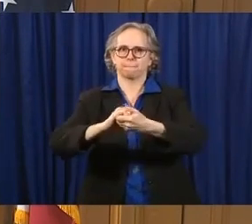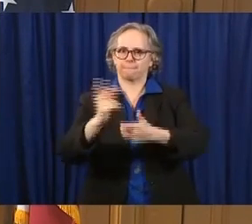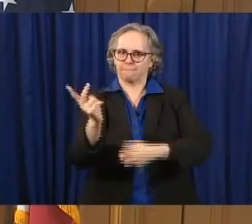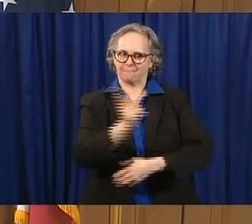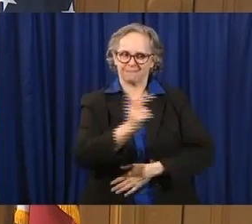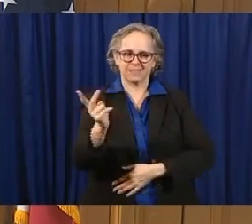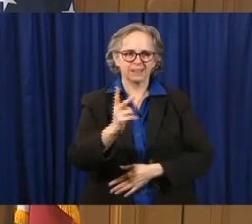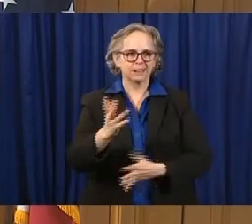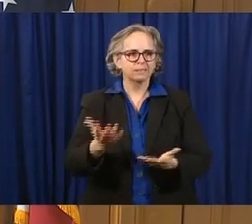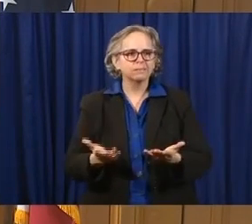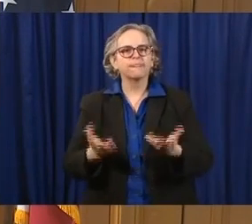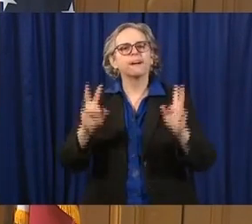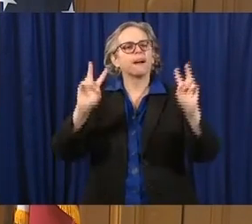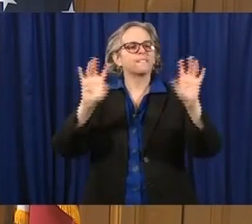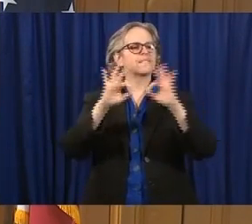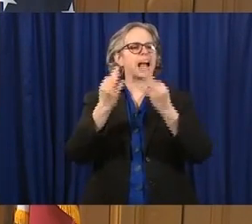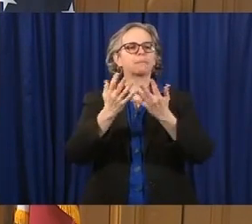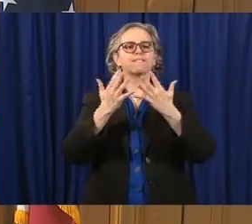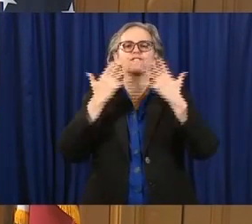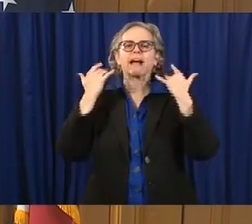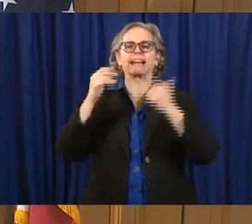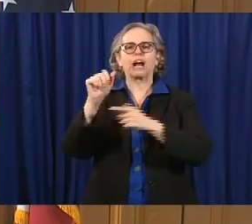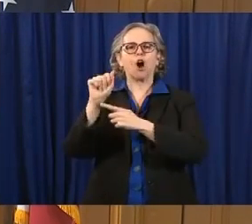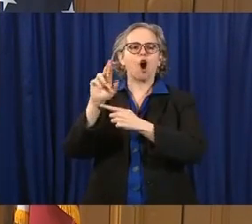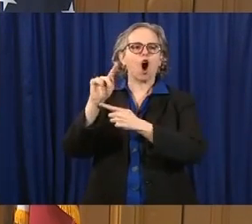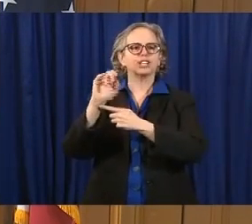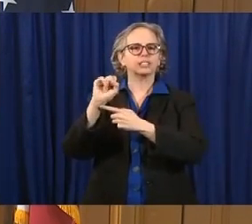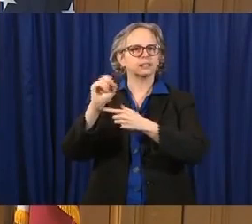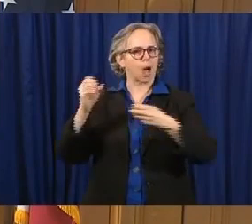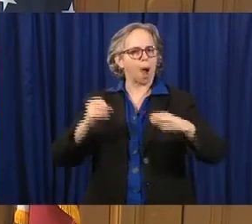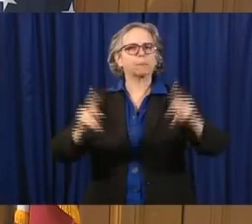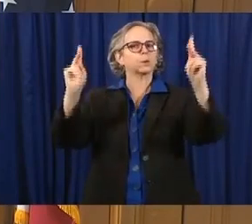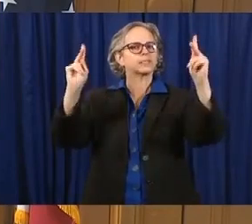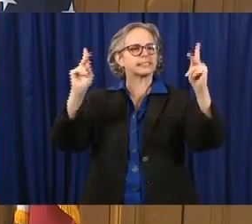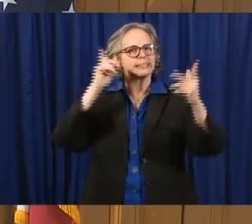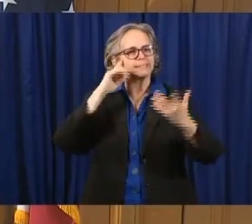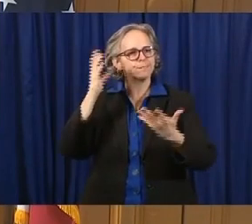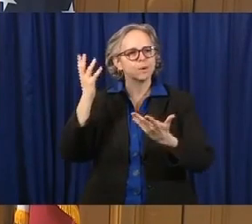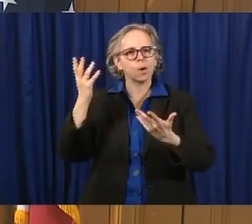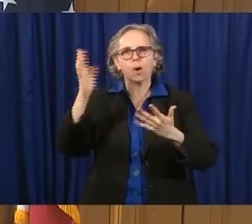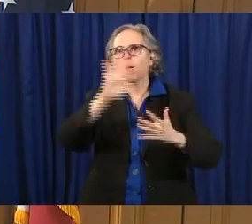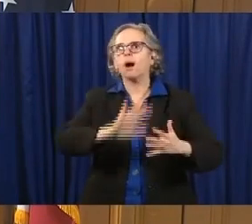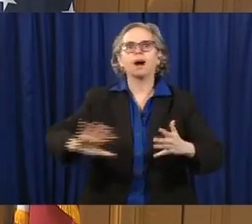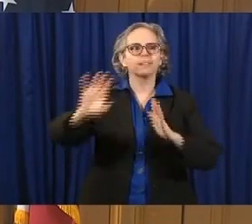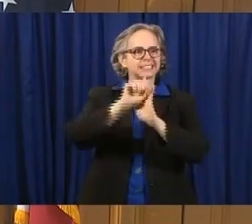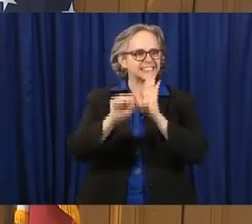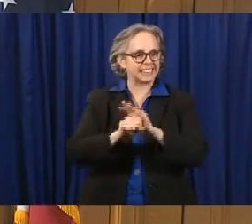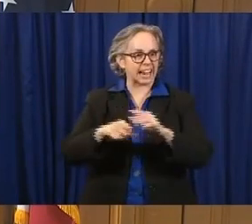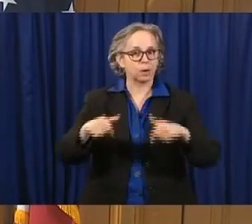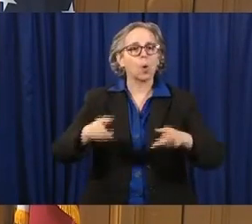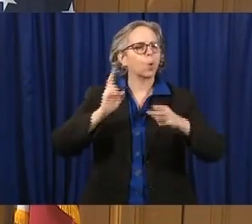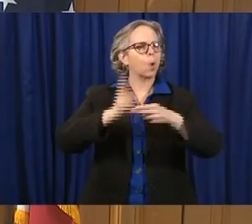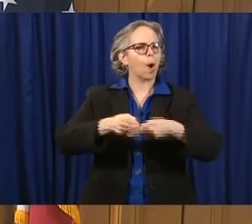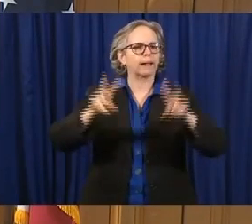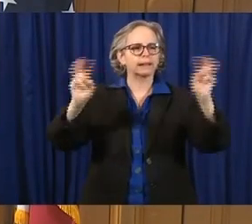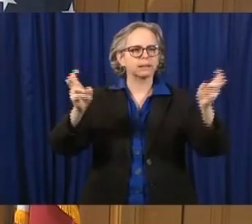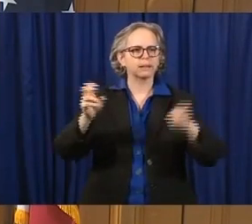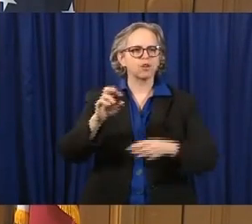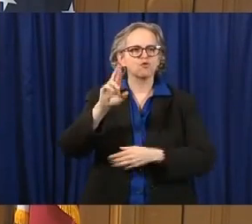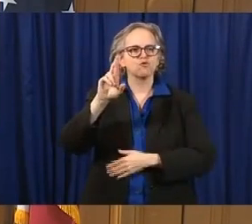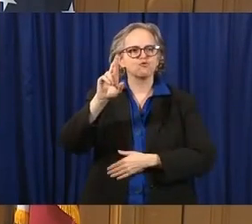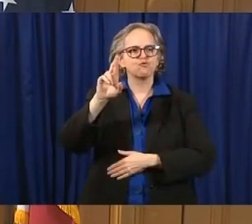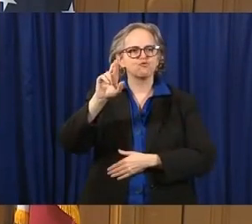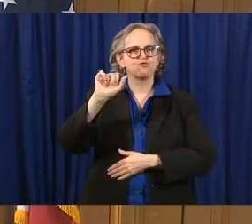family-friendly arts opportunities for students and adults statewide with what they're calling Crafted Opportunity. This is kind